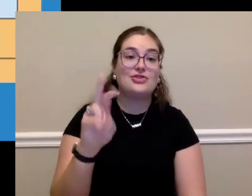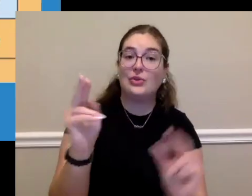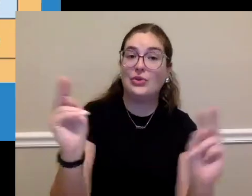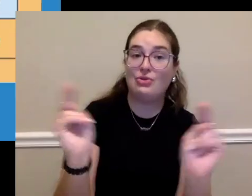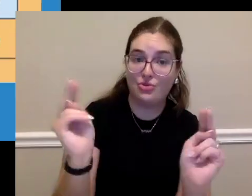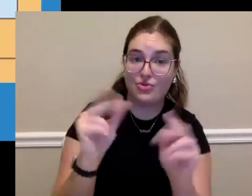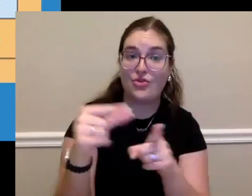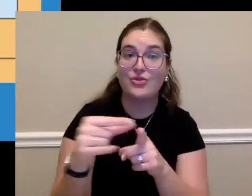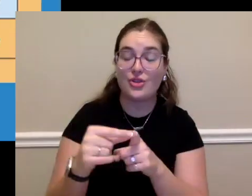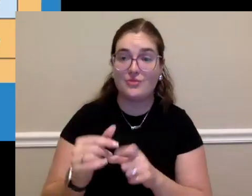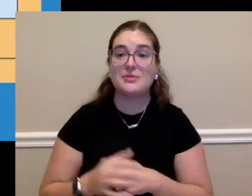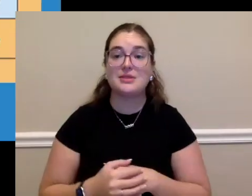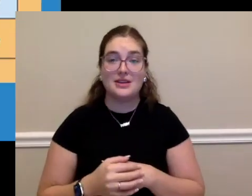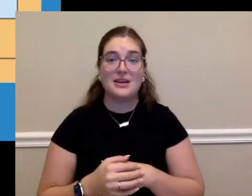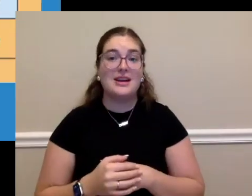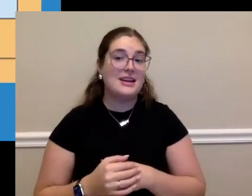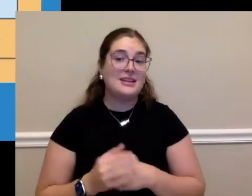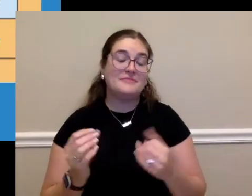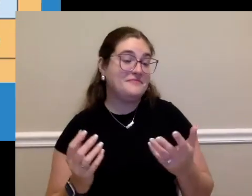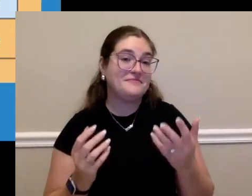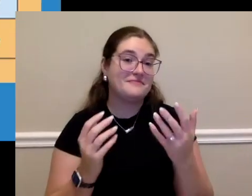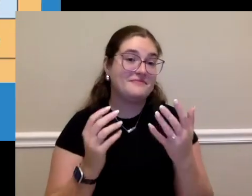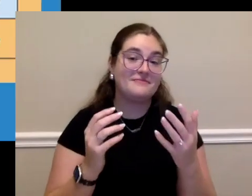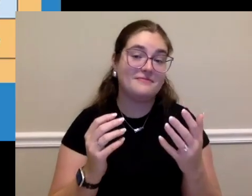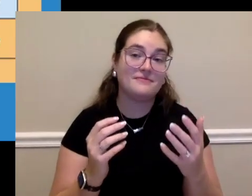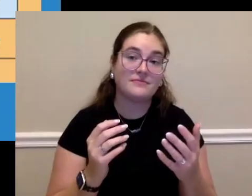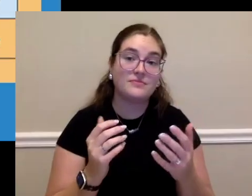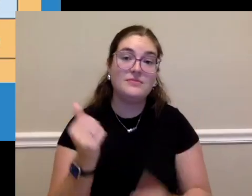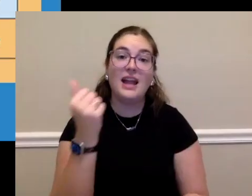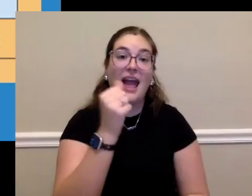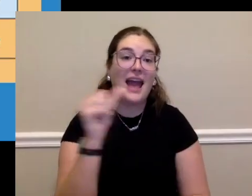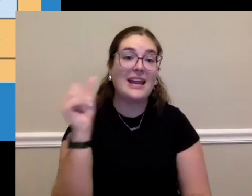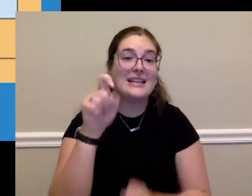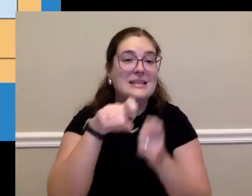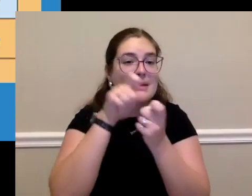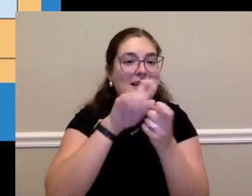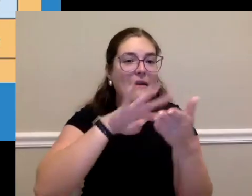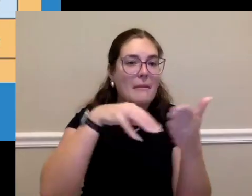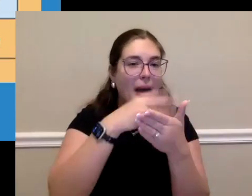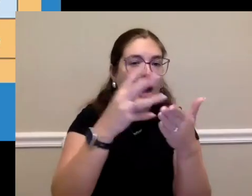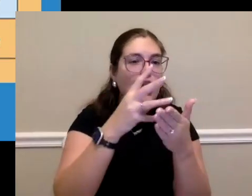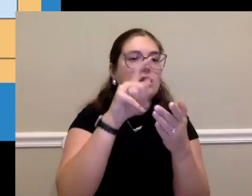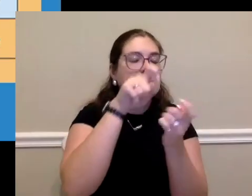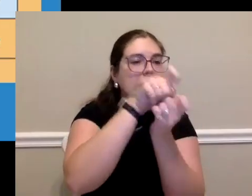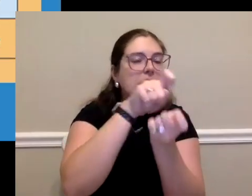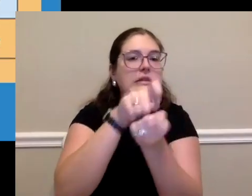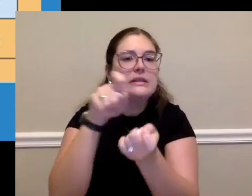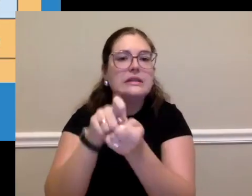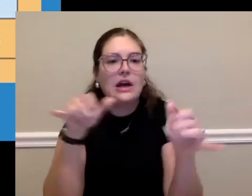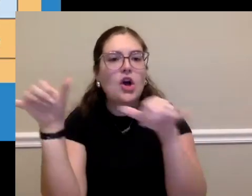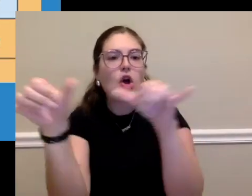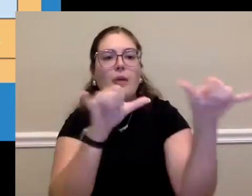terms. Um, and there doesn't seem to be any pattern emerging yet. Hmm. In